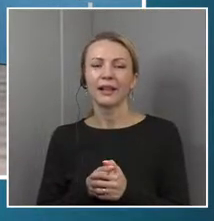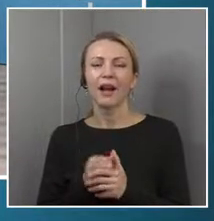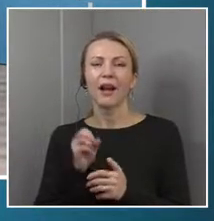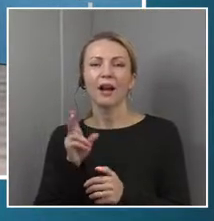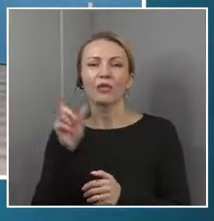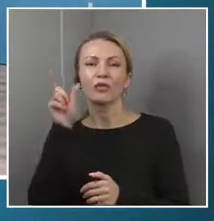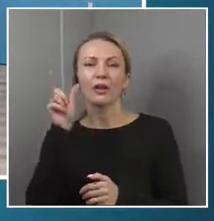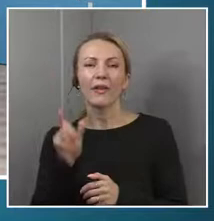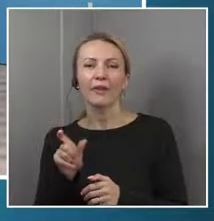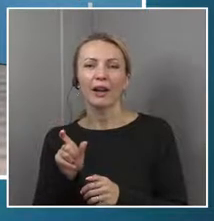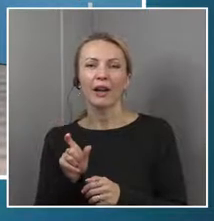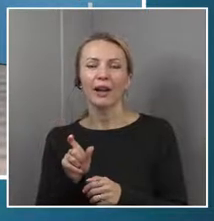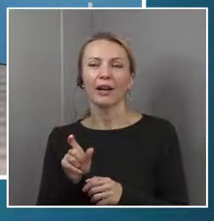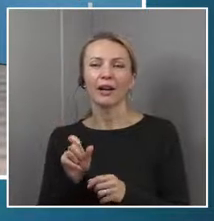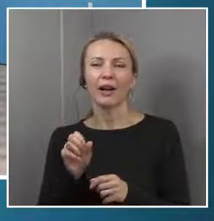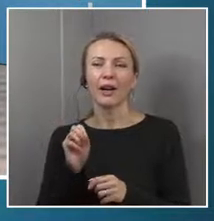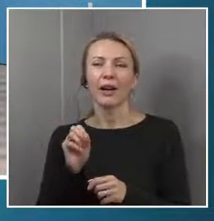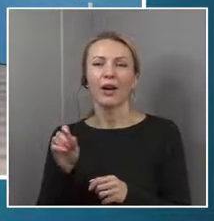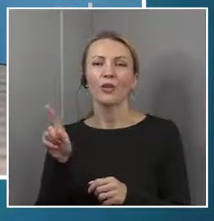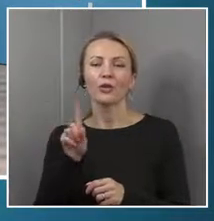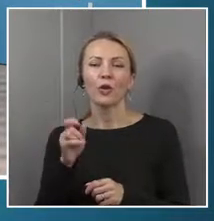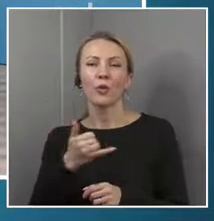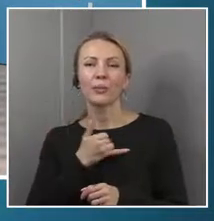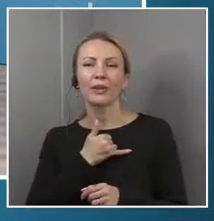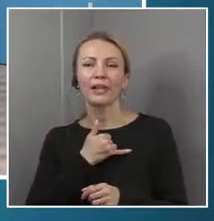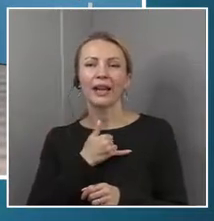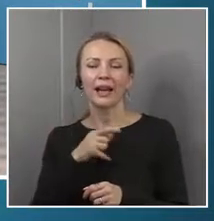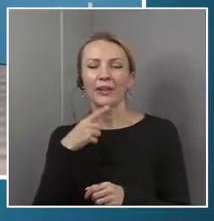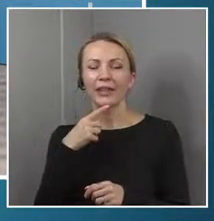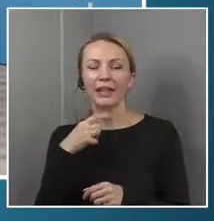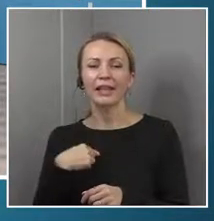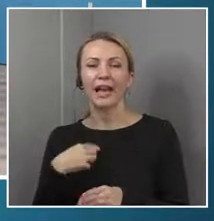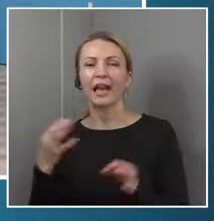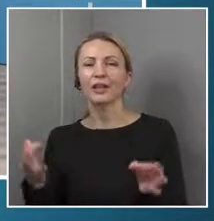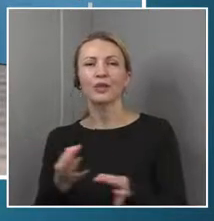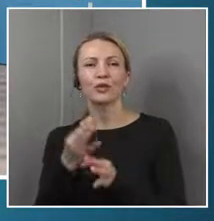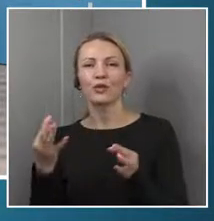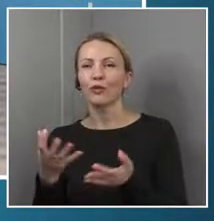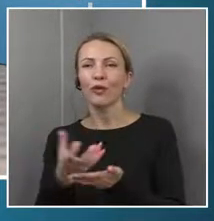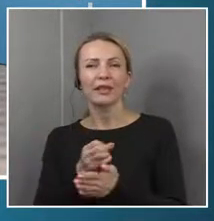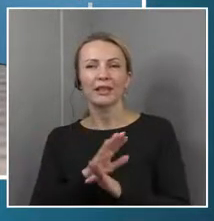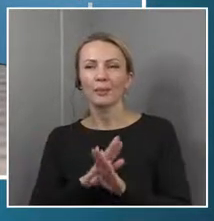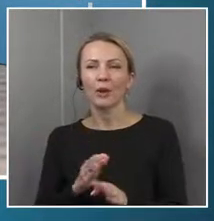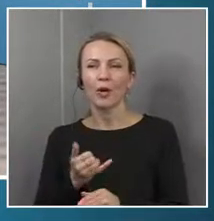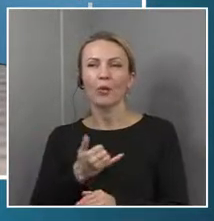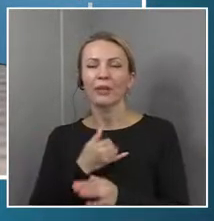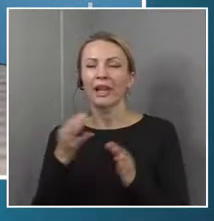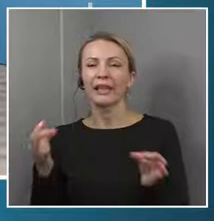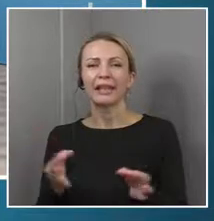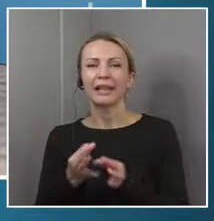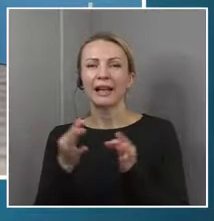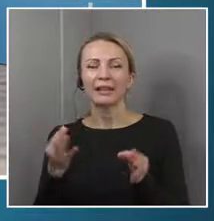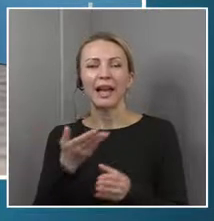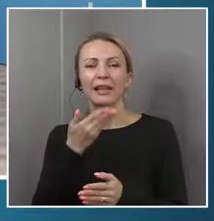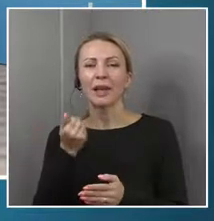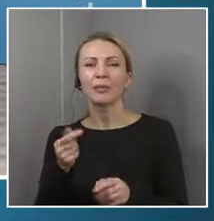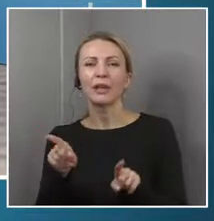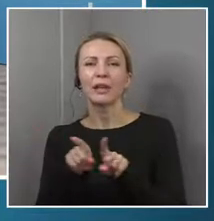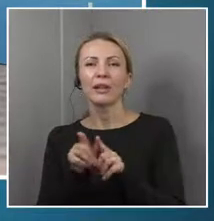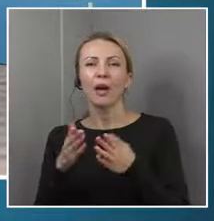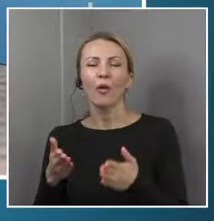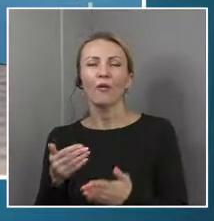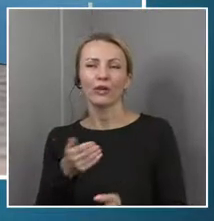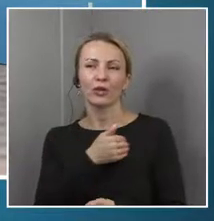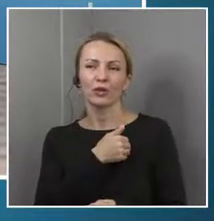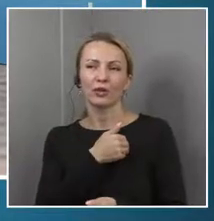because, well, it might tell something about myself, but I don't collect anything. I've